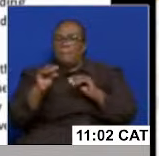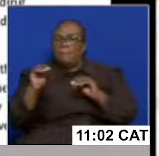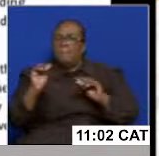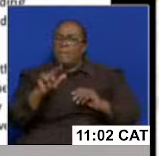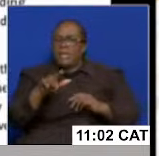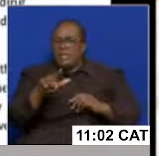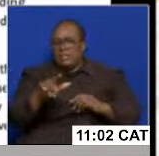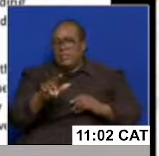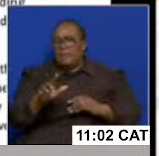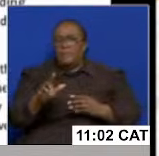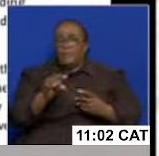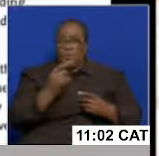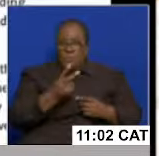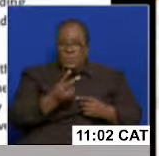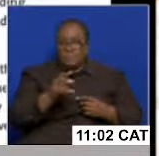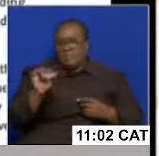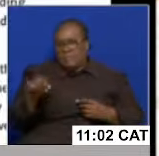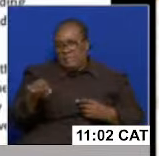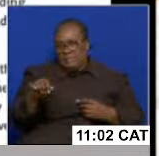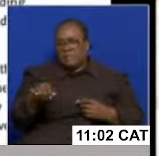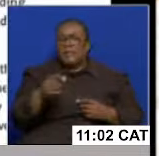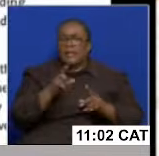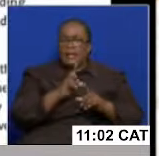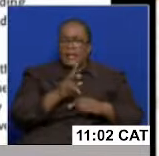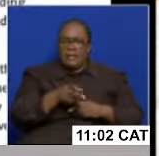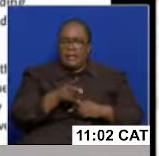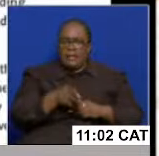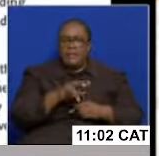that reference to JMPD officer is a reference to yourself?